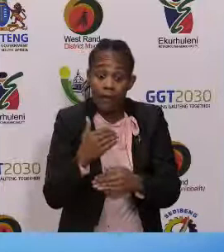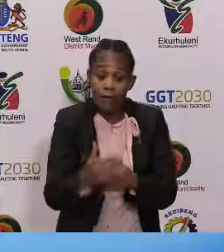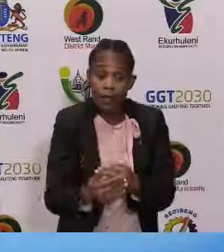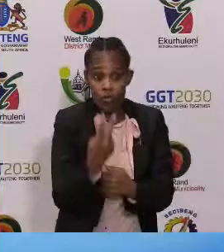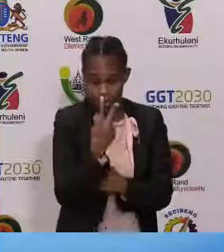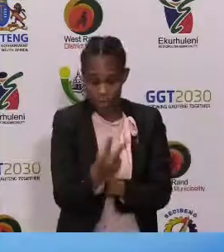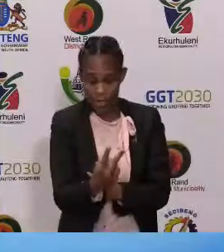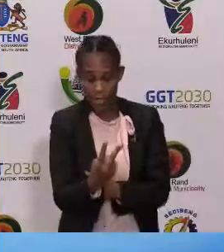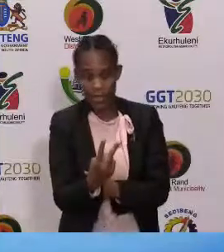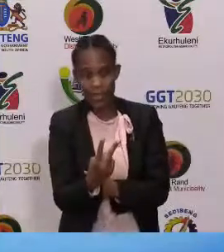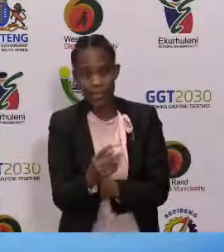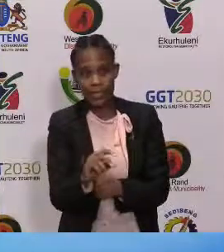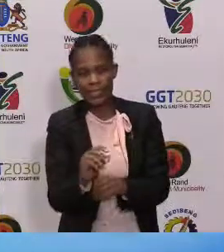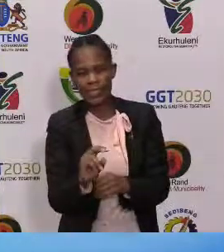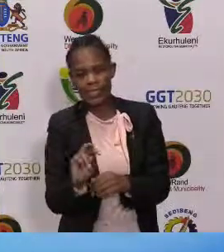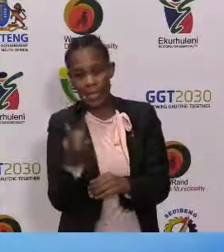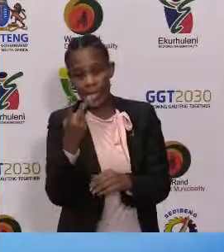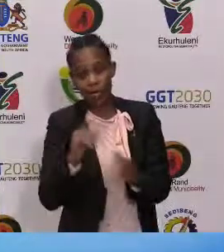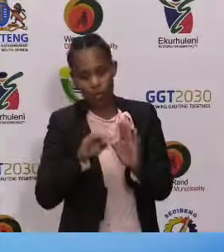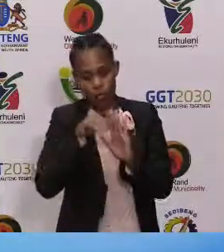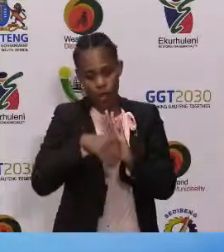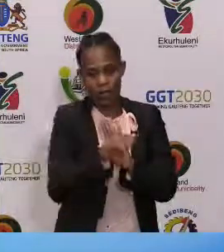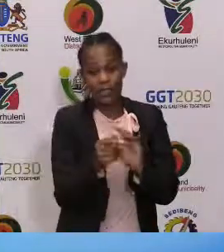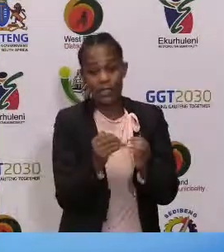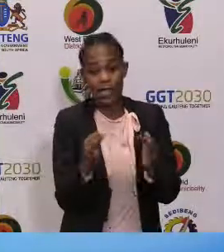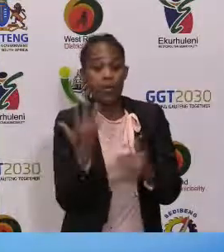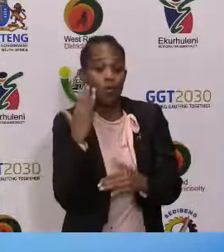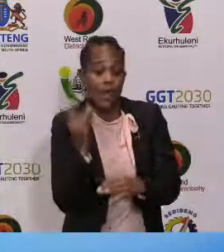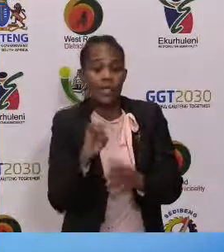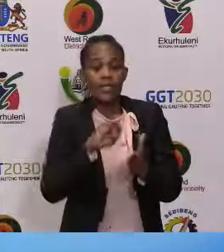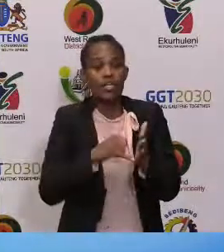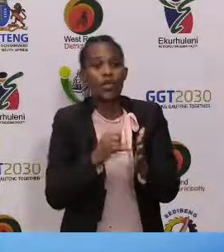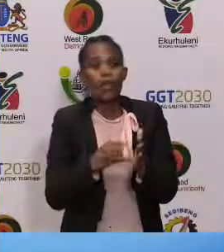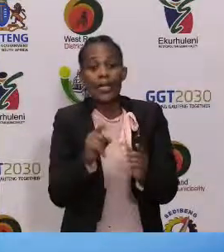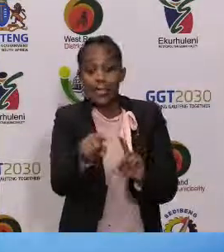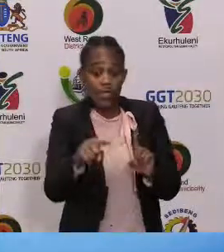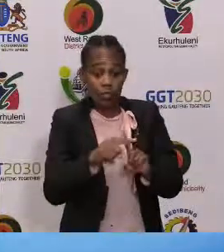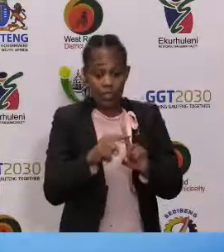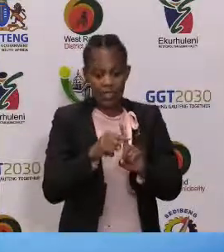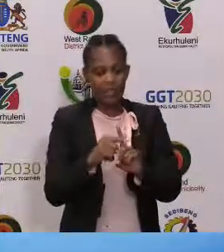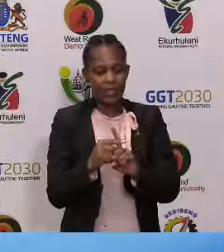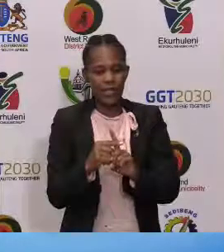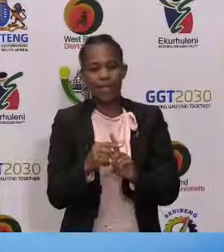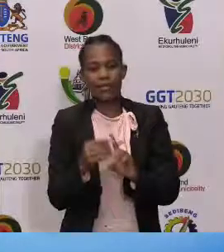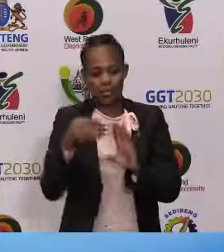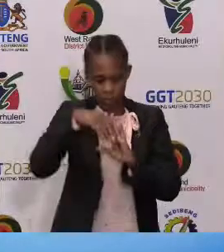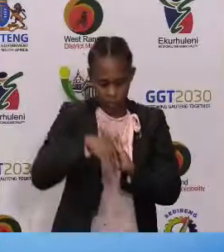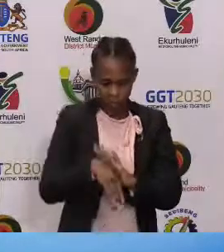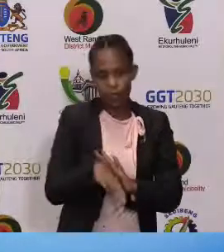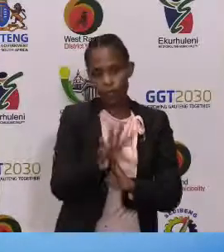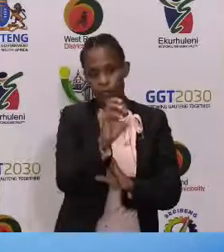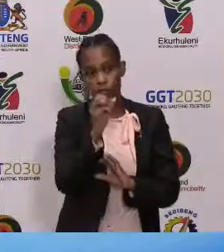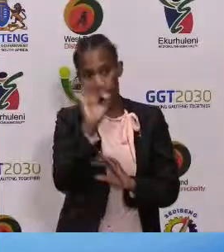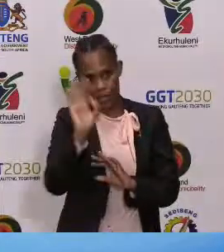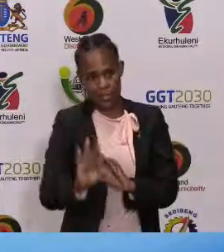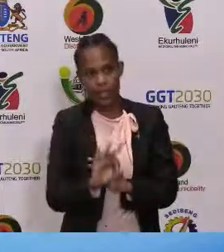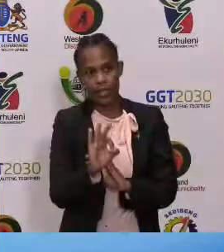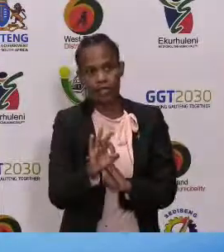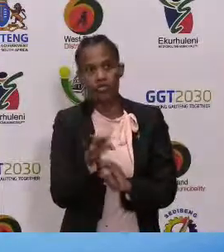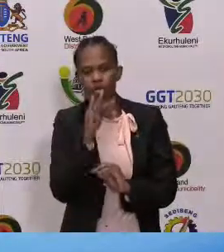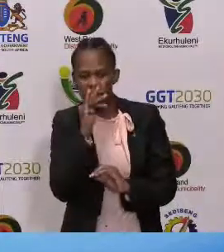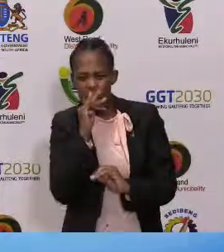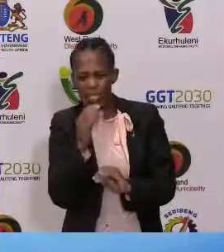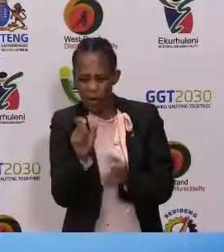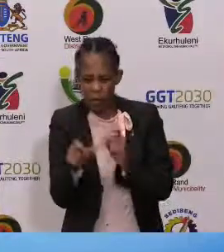the second wave started, in January, that positivity rate goes up to 50%, because now people have been more likely to be